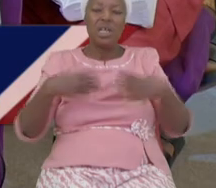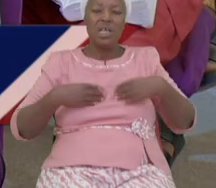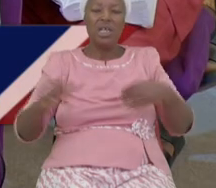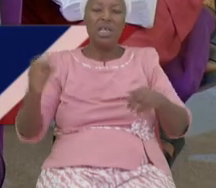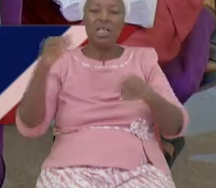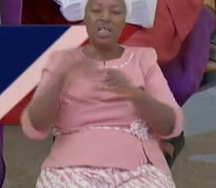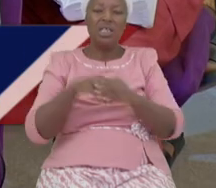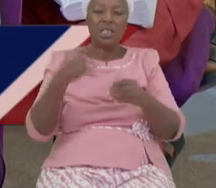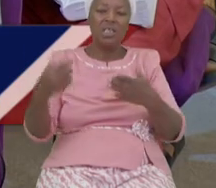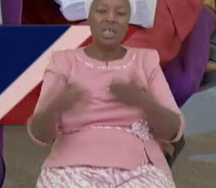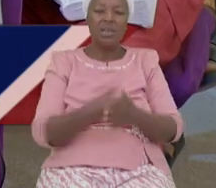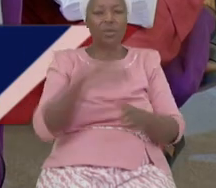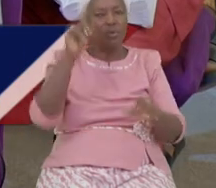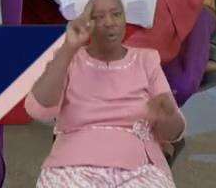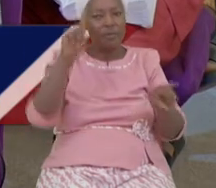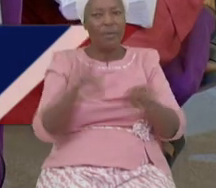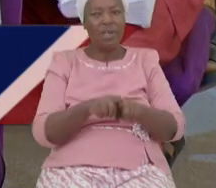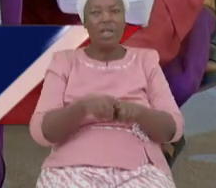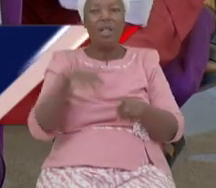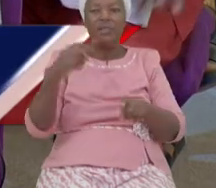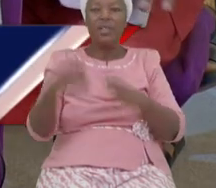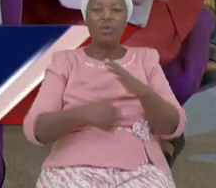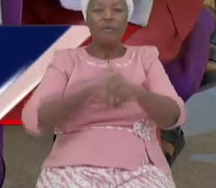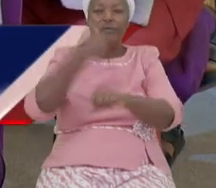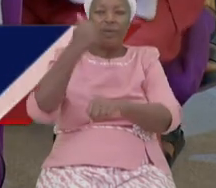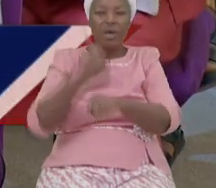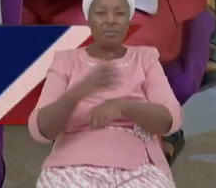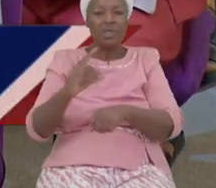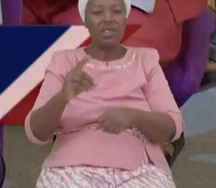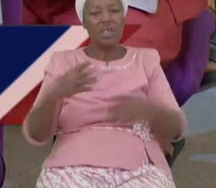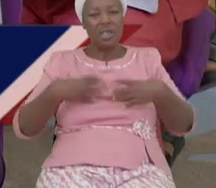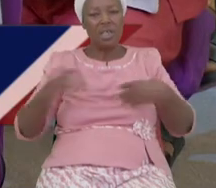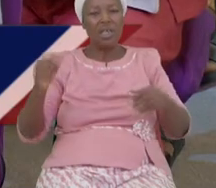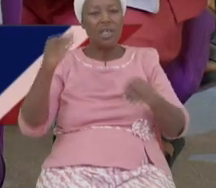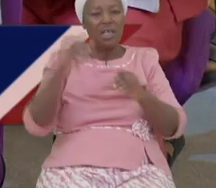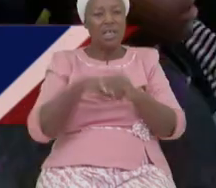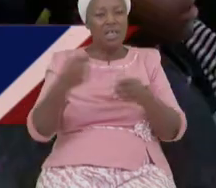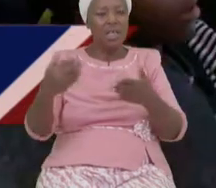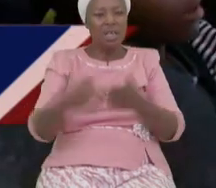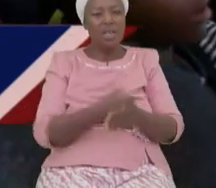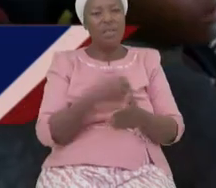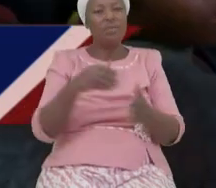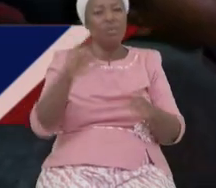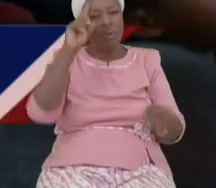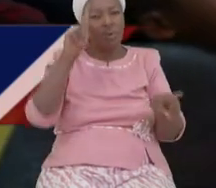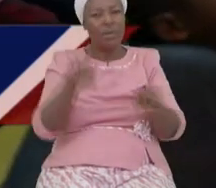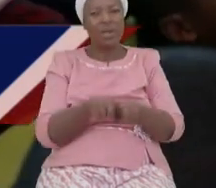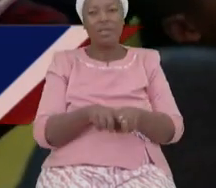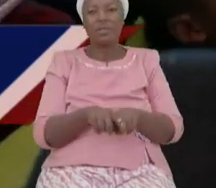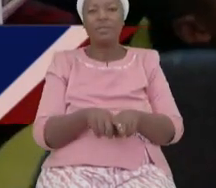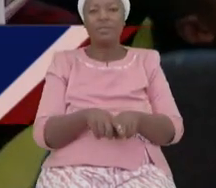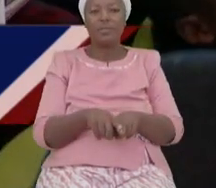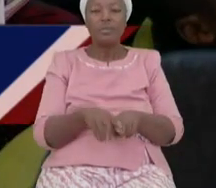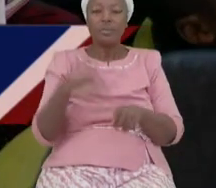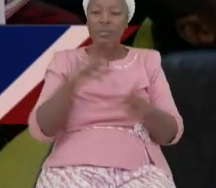the new covenant. The confirmed healing in the new covenant. The